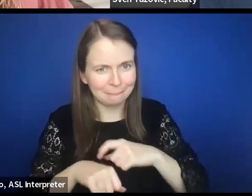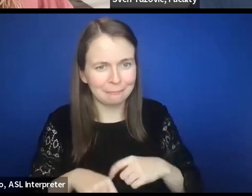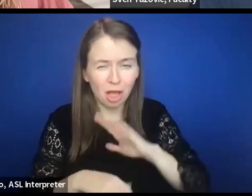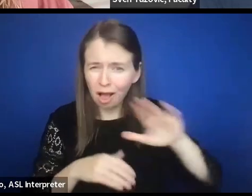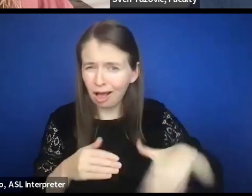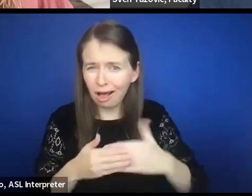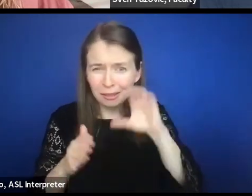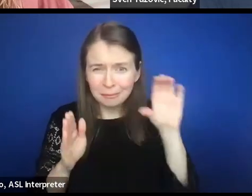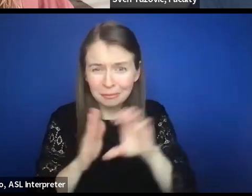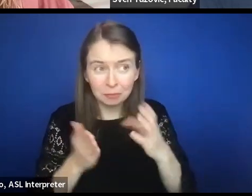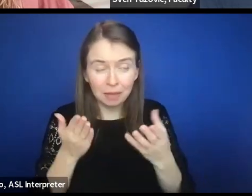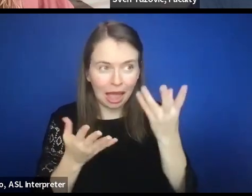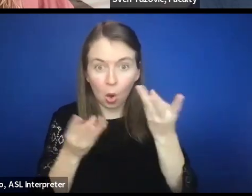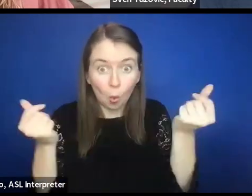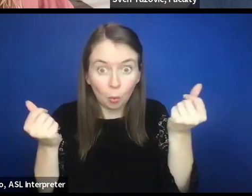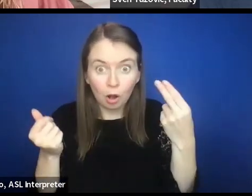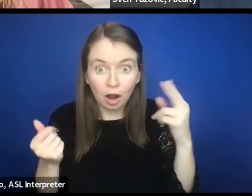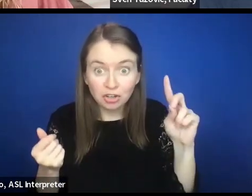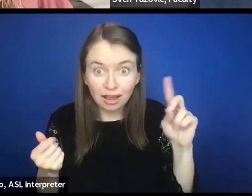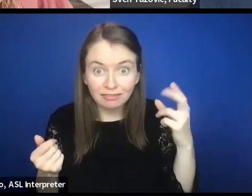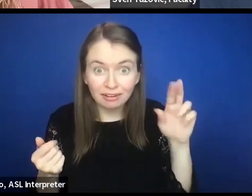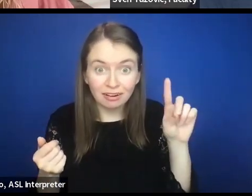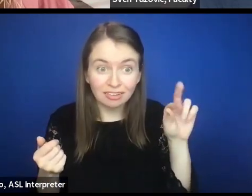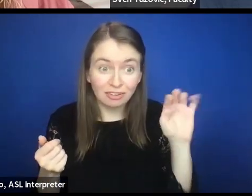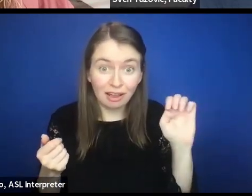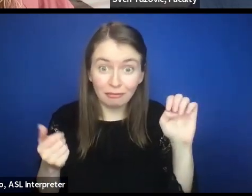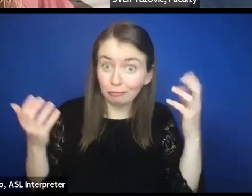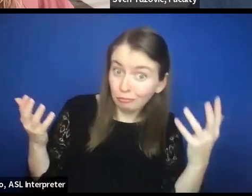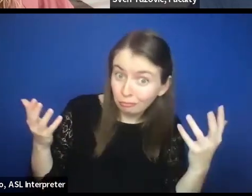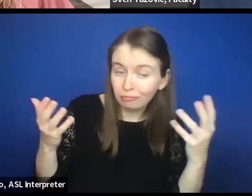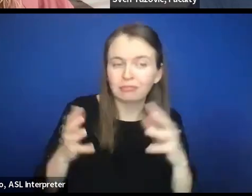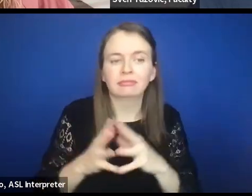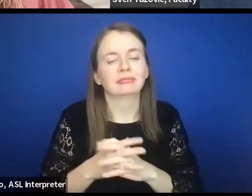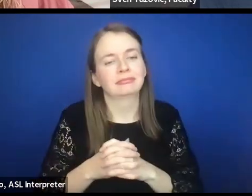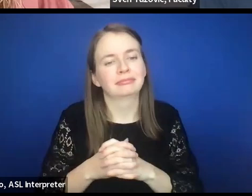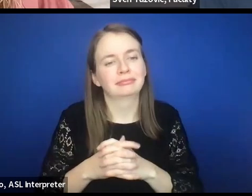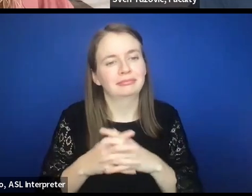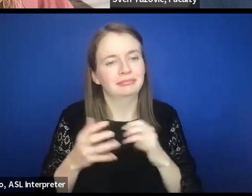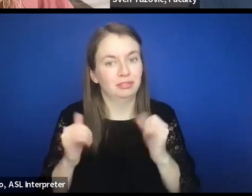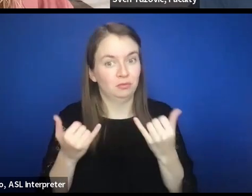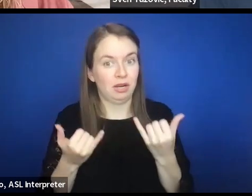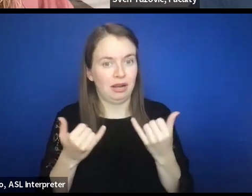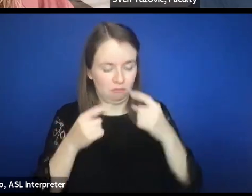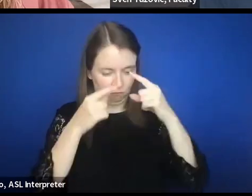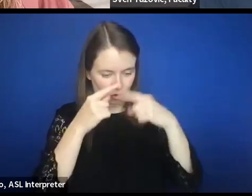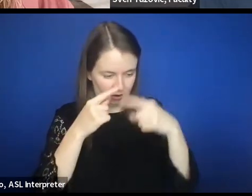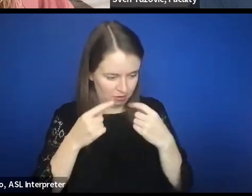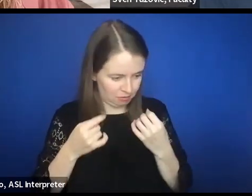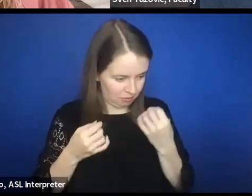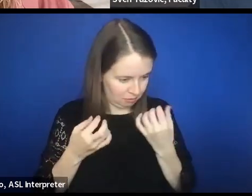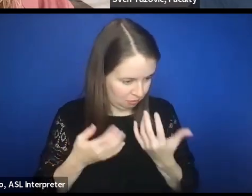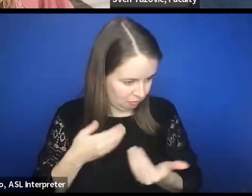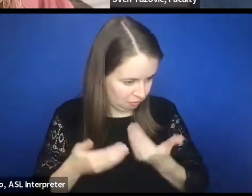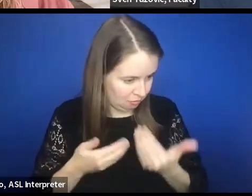your pictures might just disappear somewhere on your hard drive. And so I'm still actually in the process where I feel like I